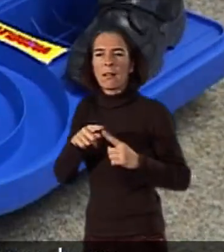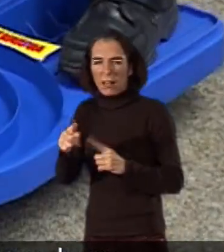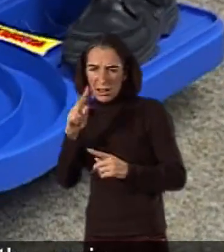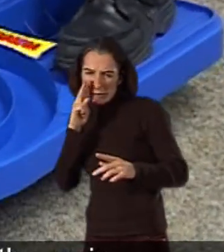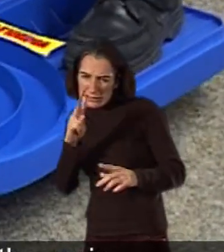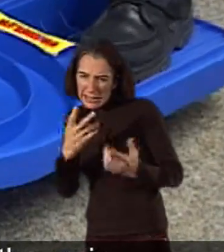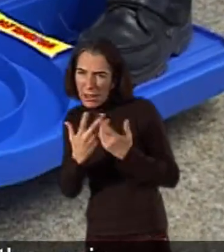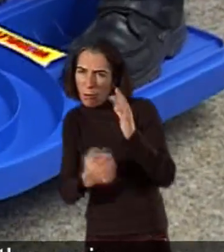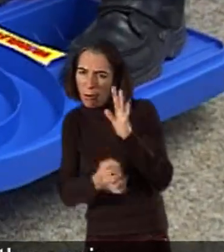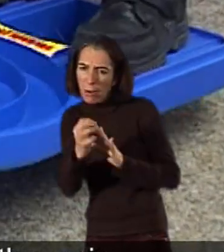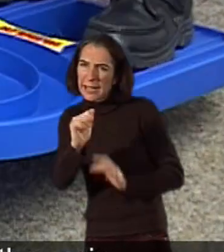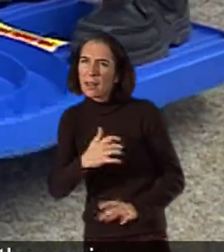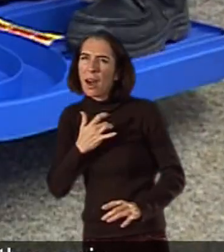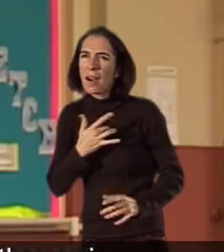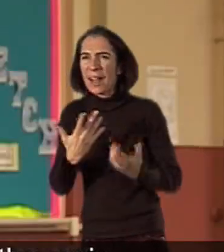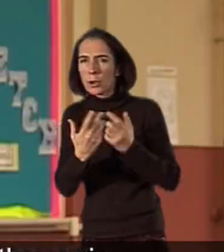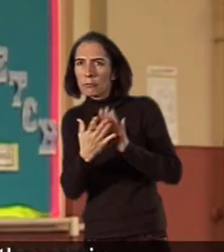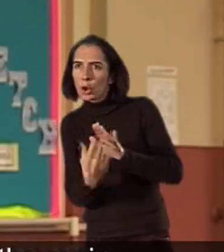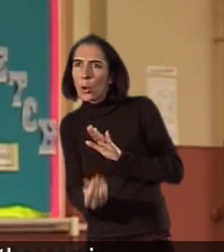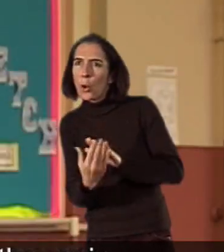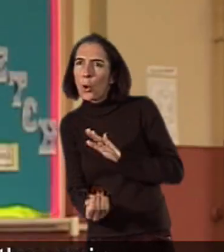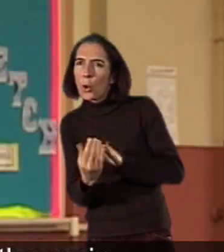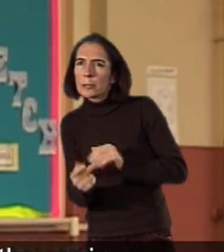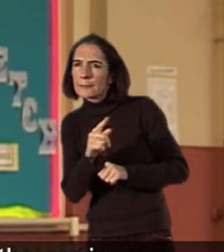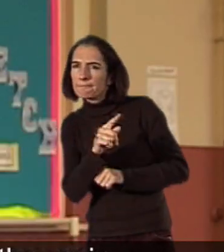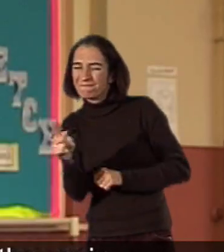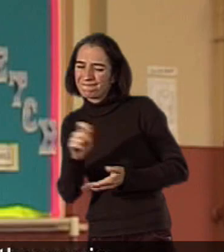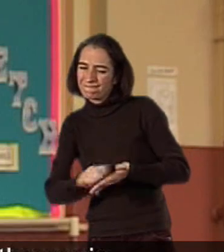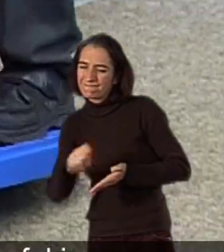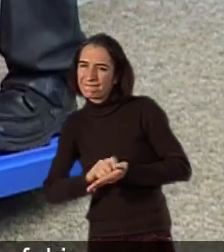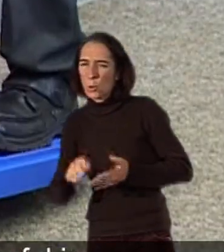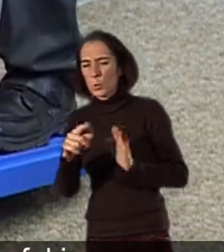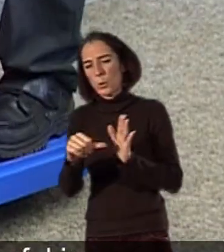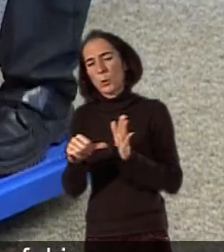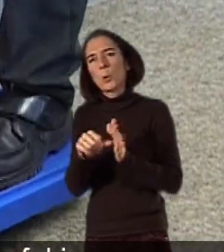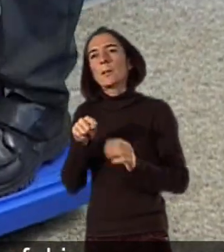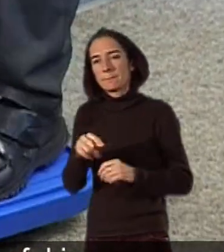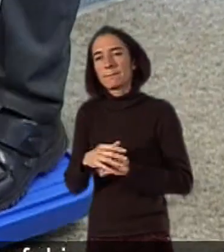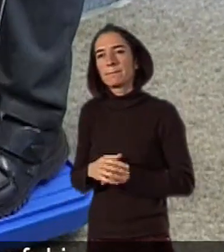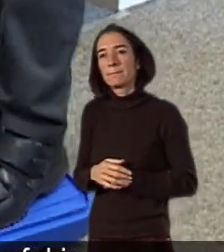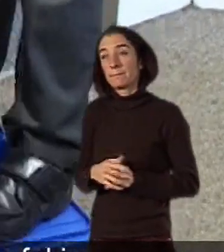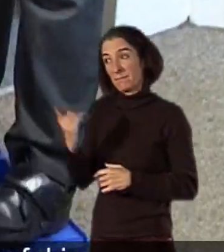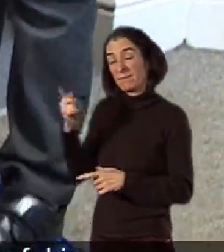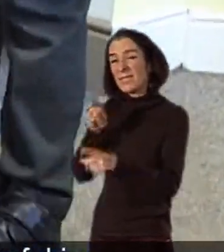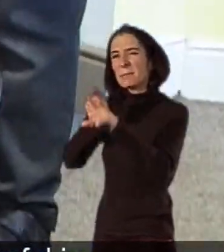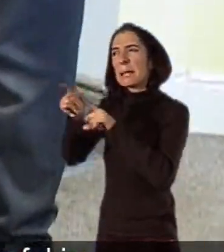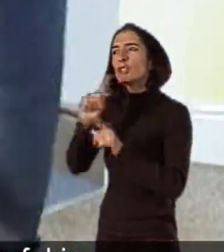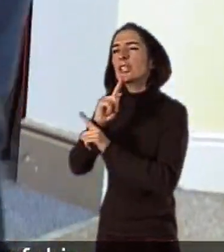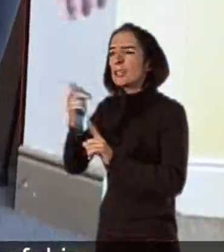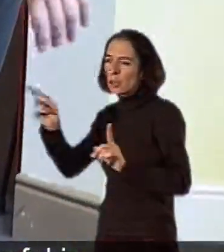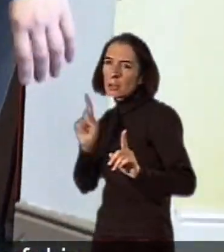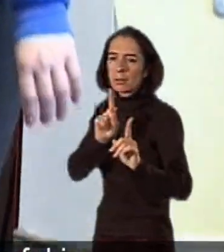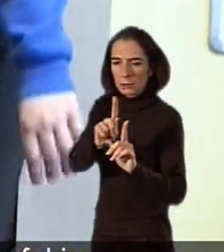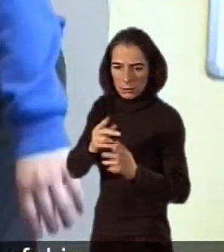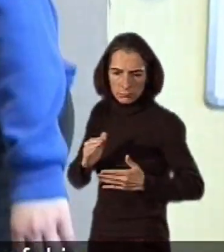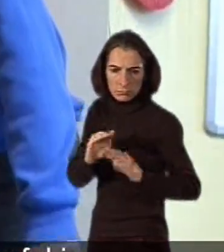easier for Dominic with recording skills. That's one of the main areas of difficulty that he has. Specialist teachers can be very useful in introducing a